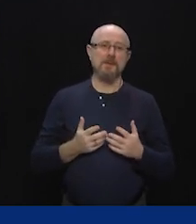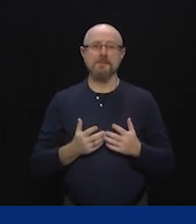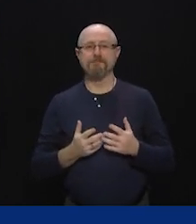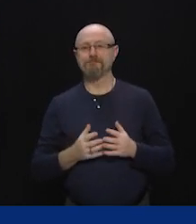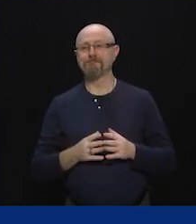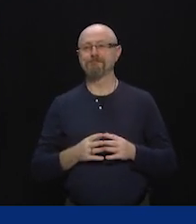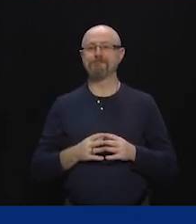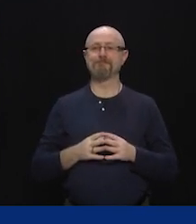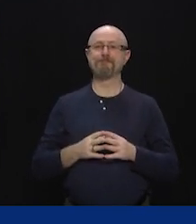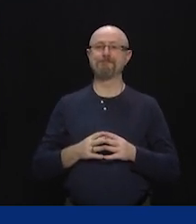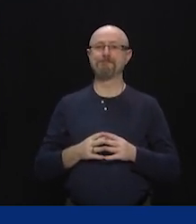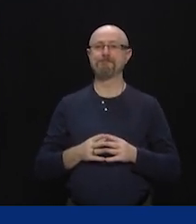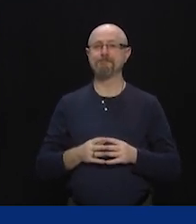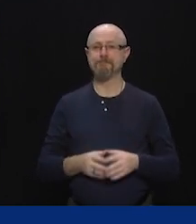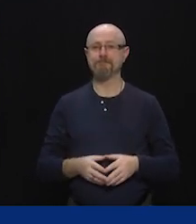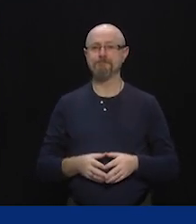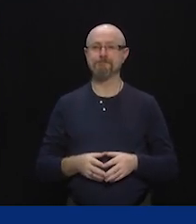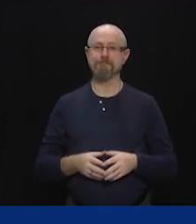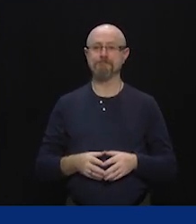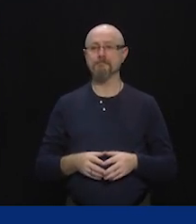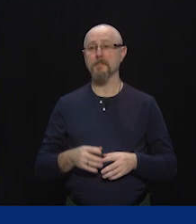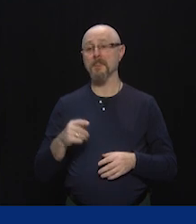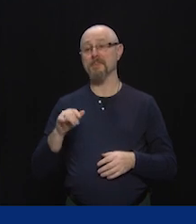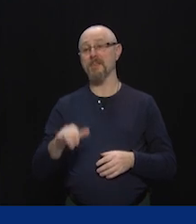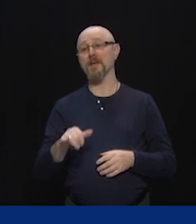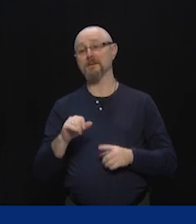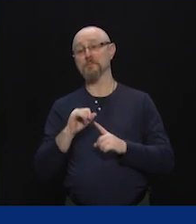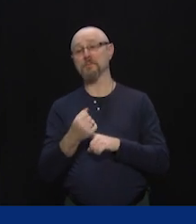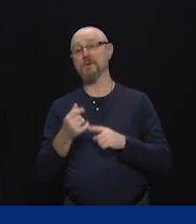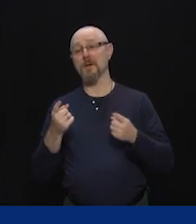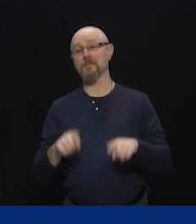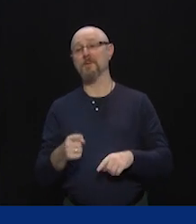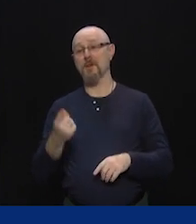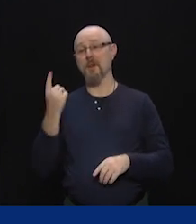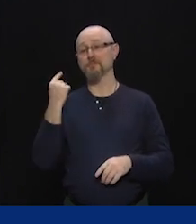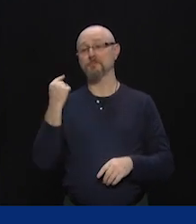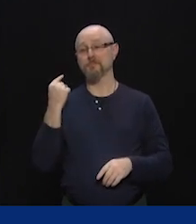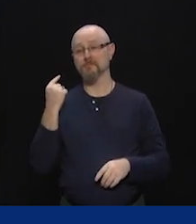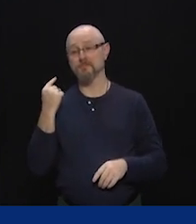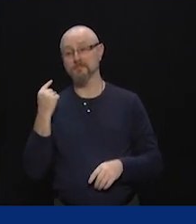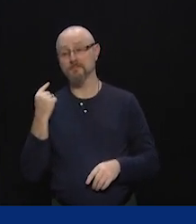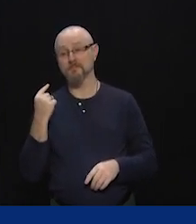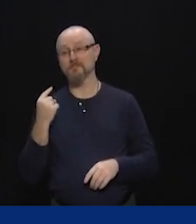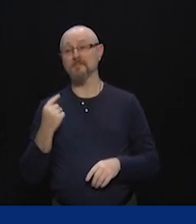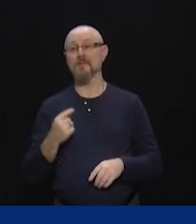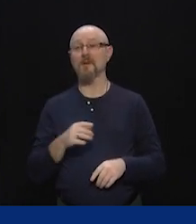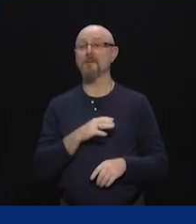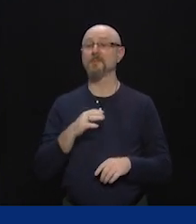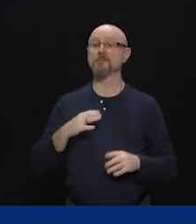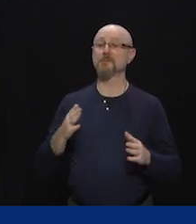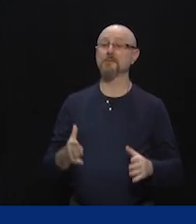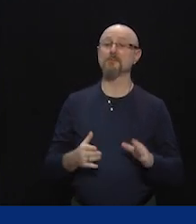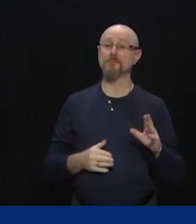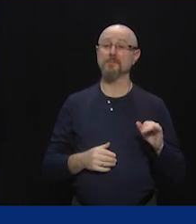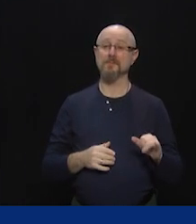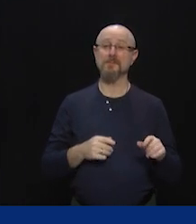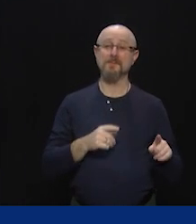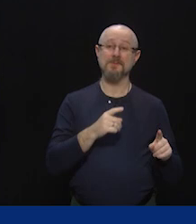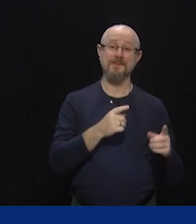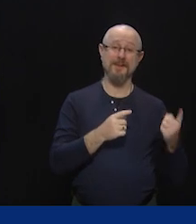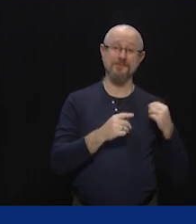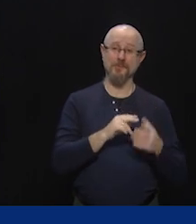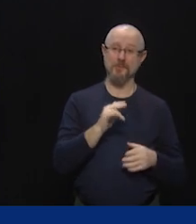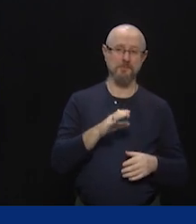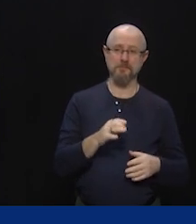from the kind of experiences that Commissioner Bray witnessed in New York City in the first wave. Thank